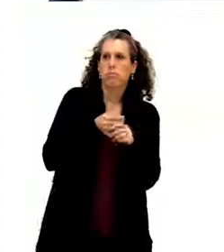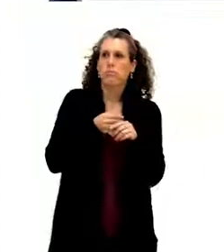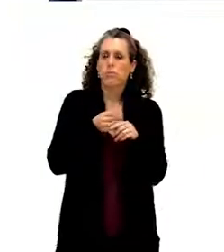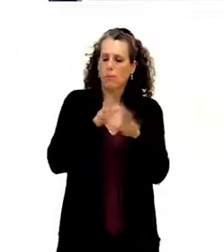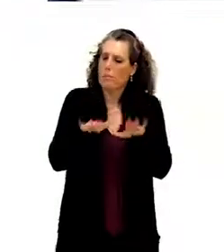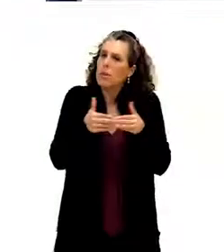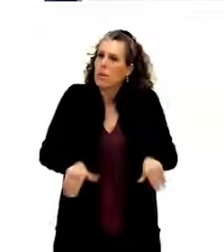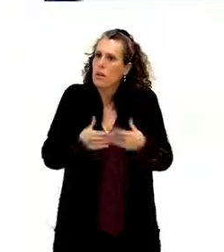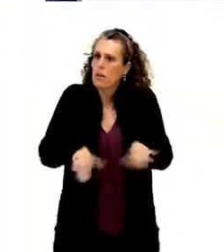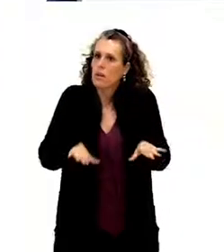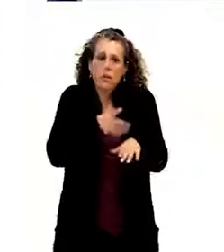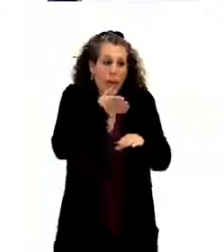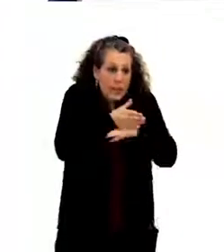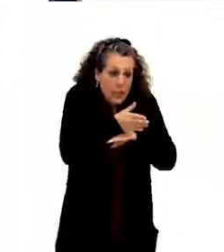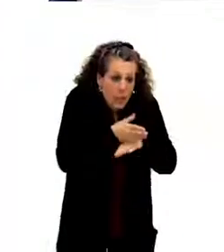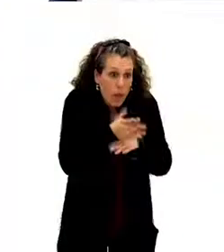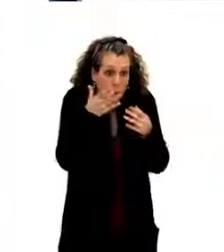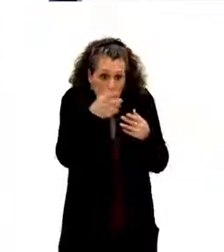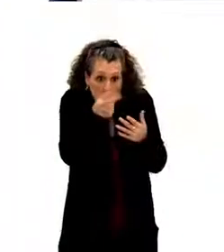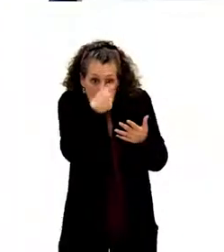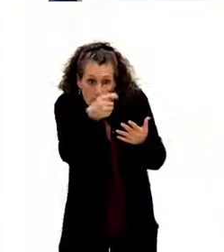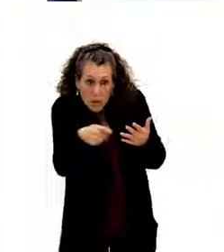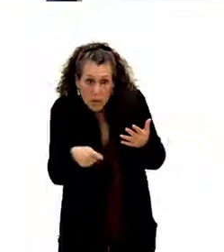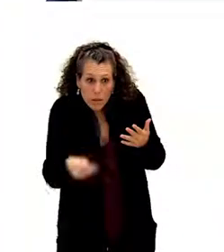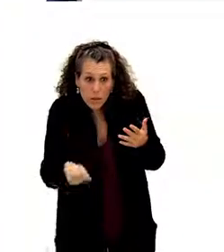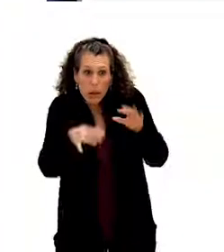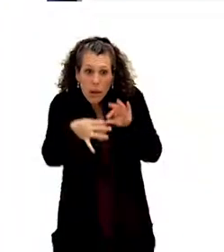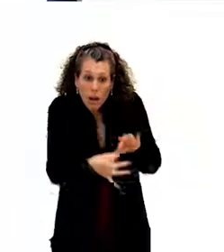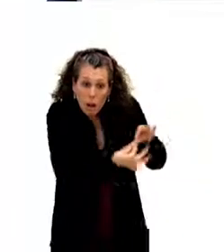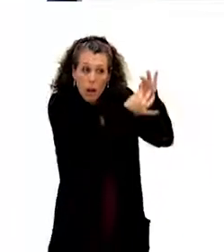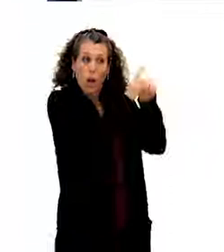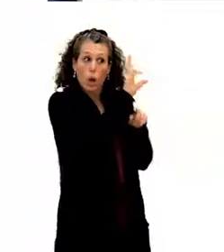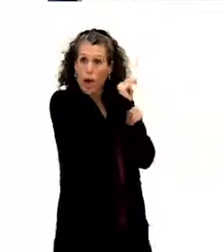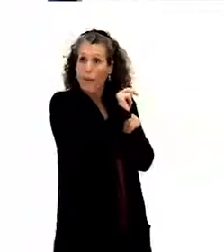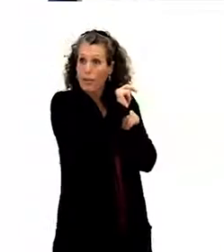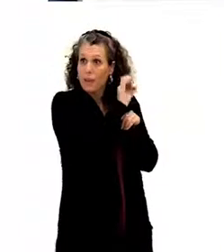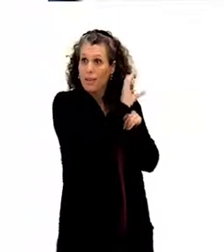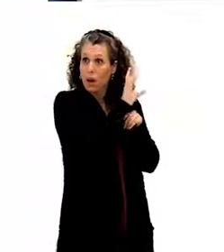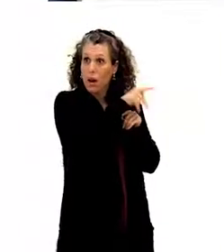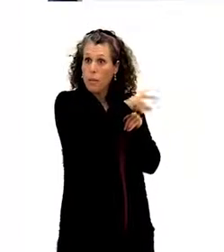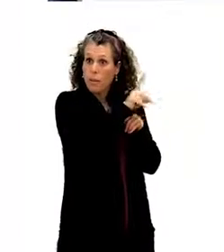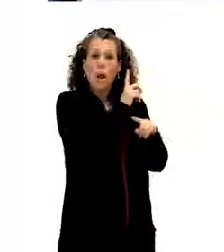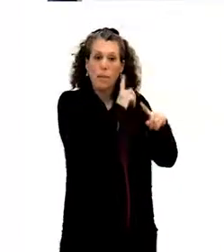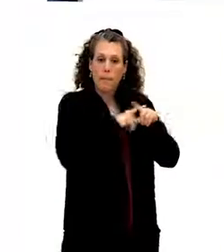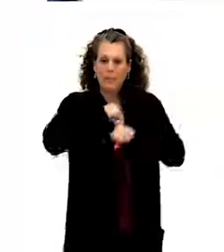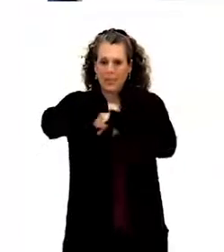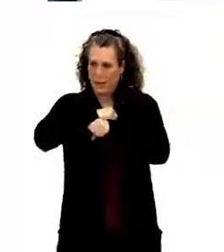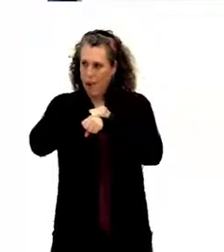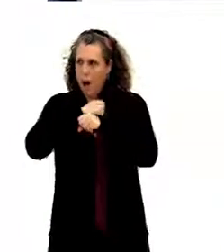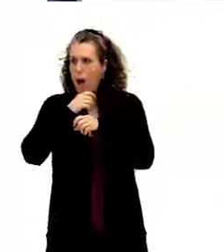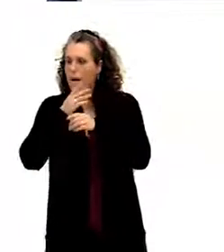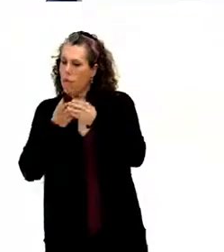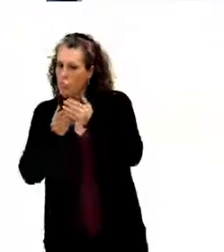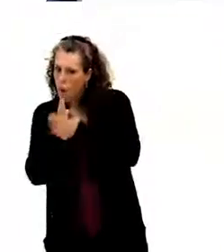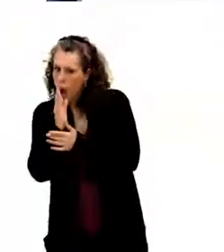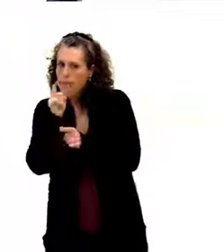that correspond not only to the United Nations Convention for the Protection of Disabled Rights